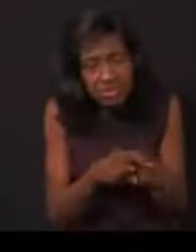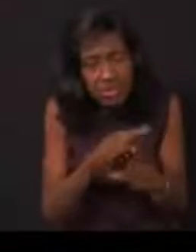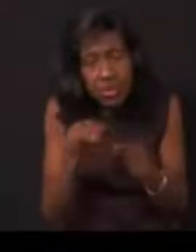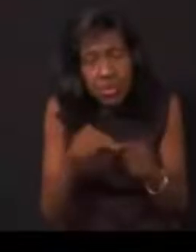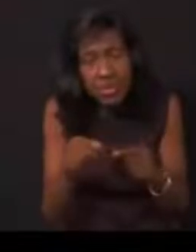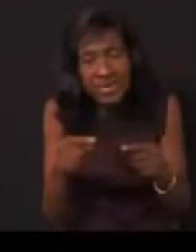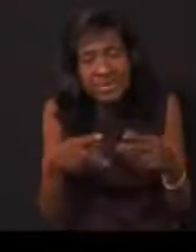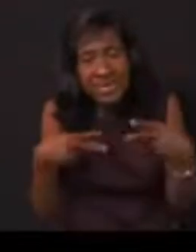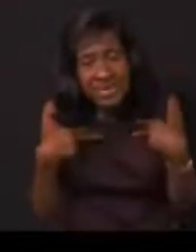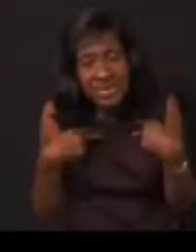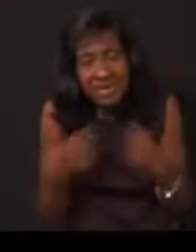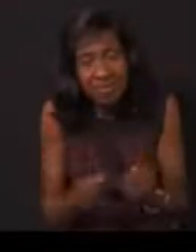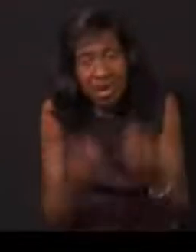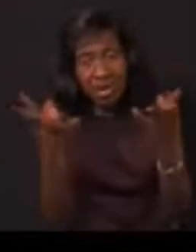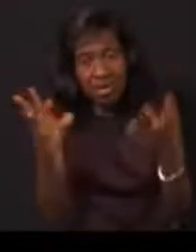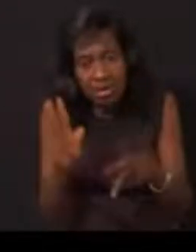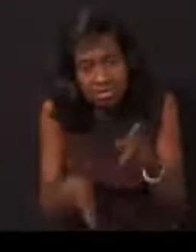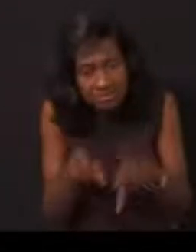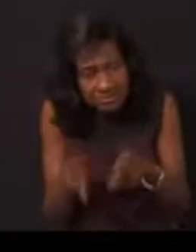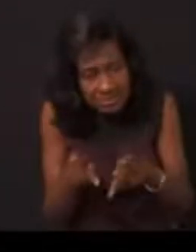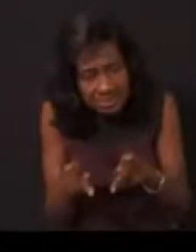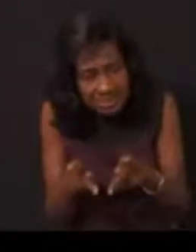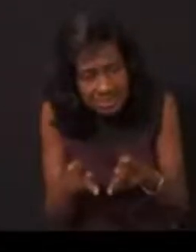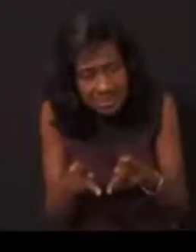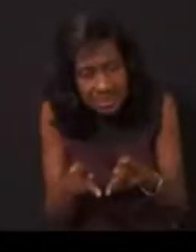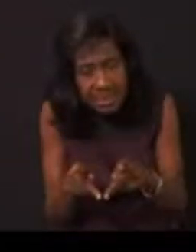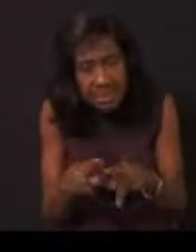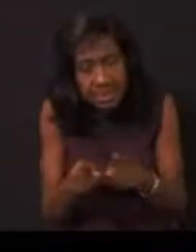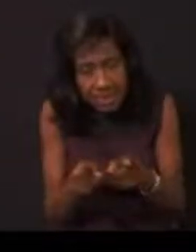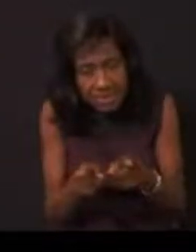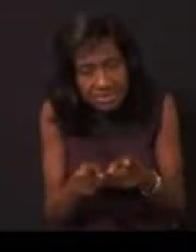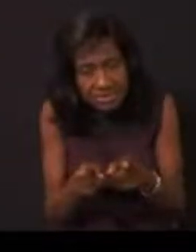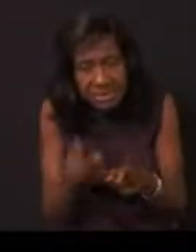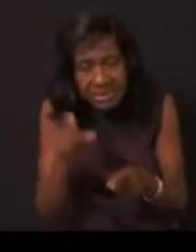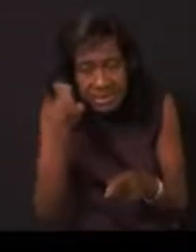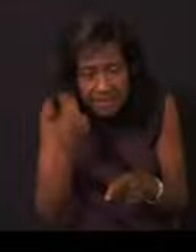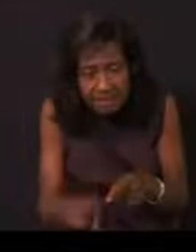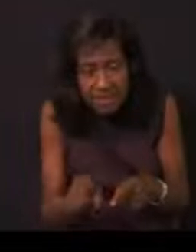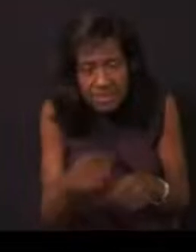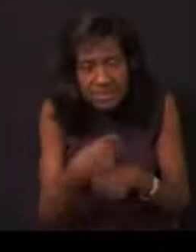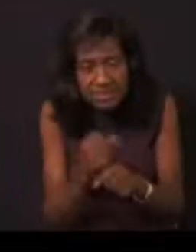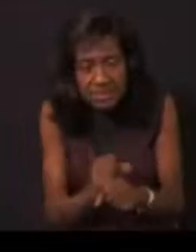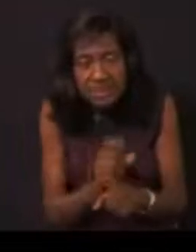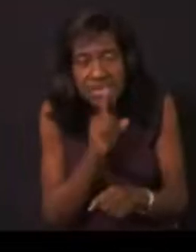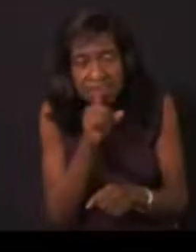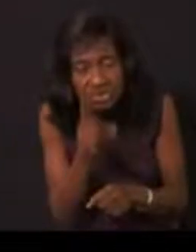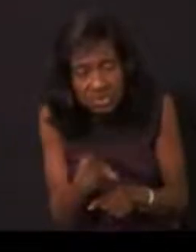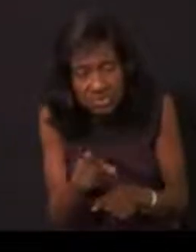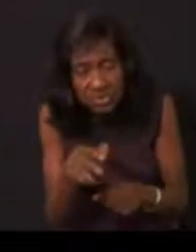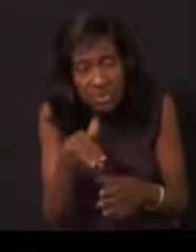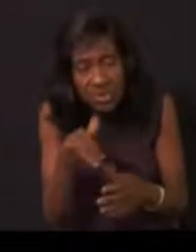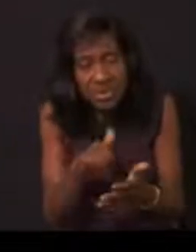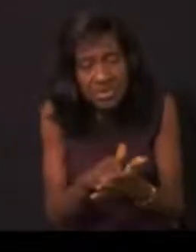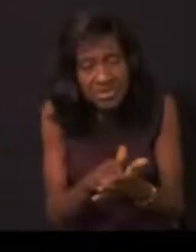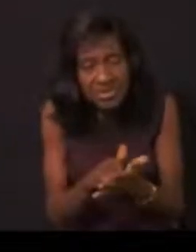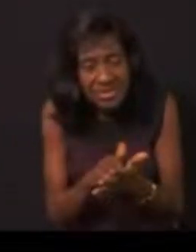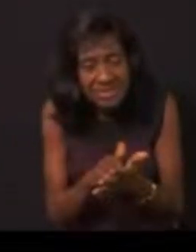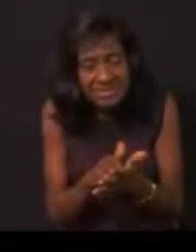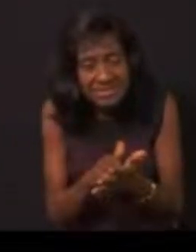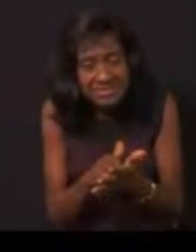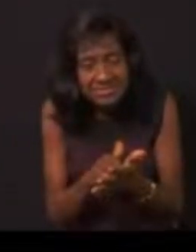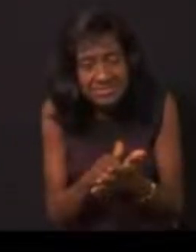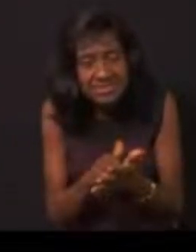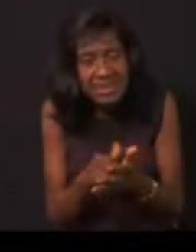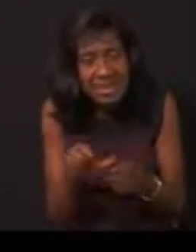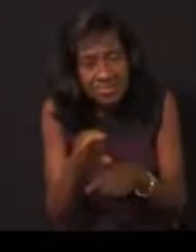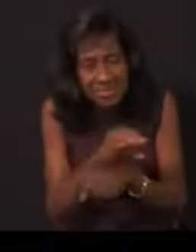cases. By doing this, we aim to ensure that our safety, that our society can remain as open as